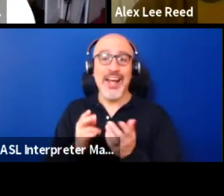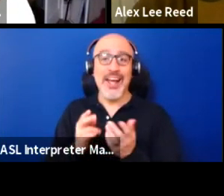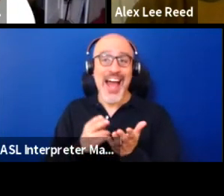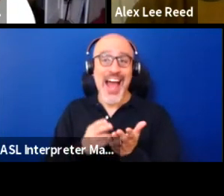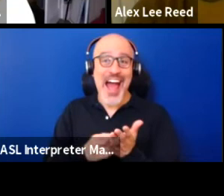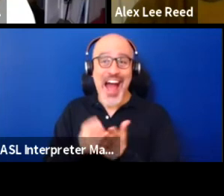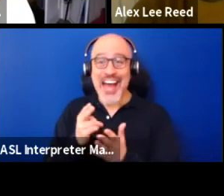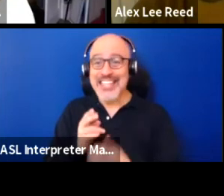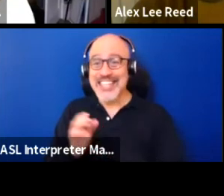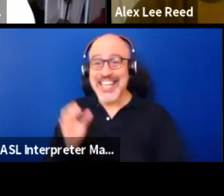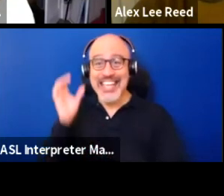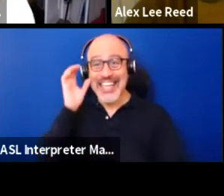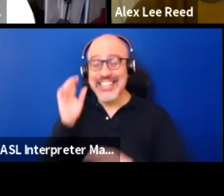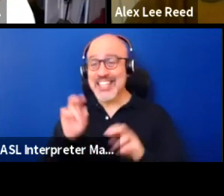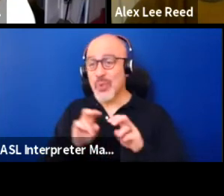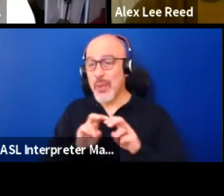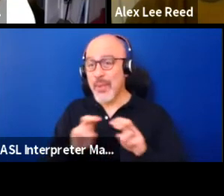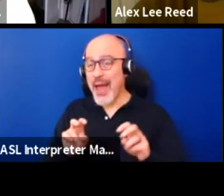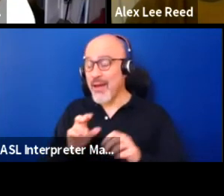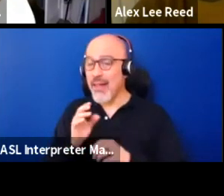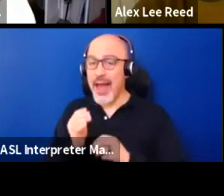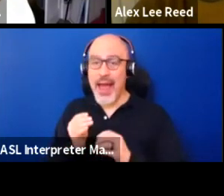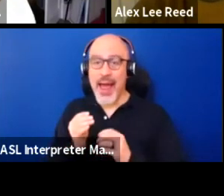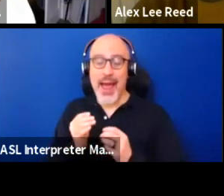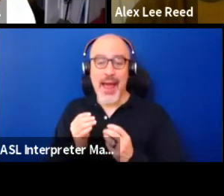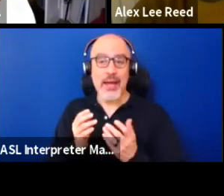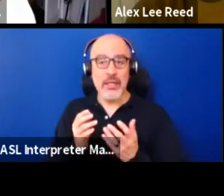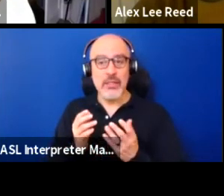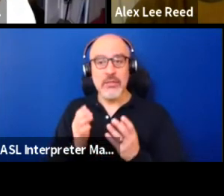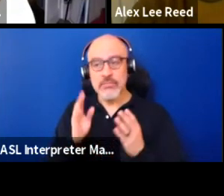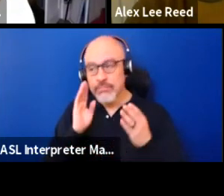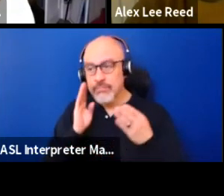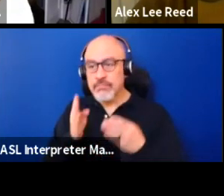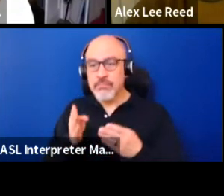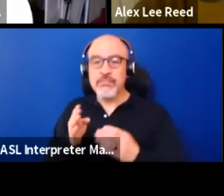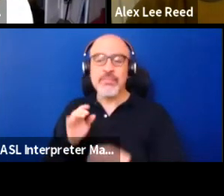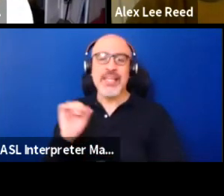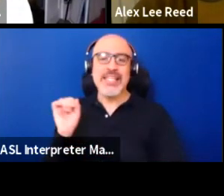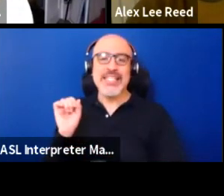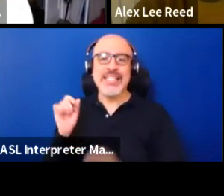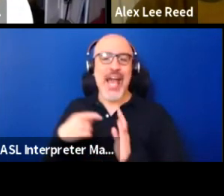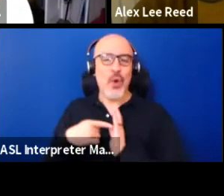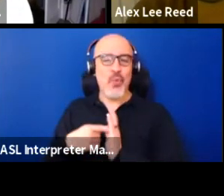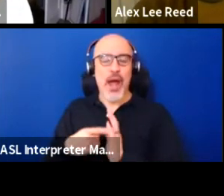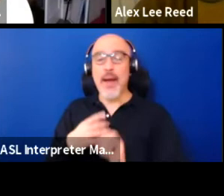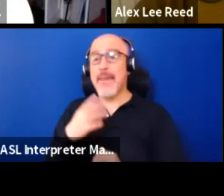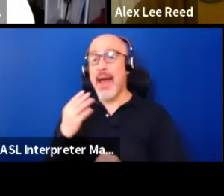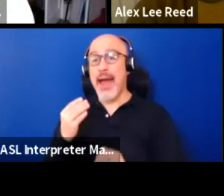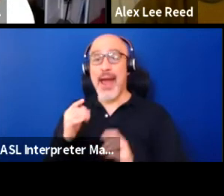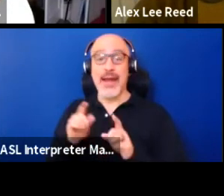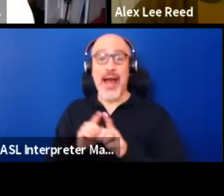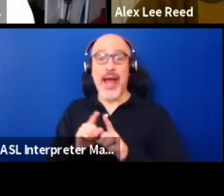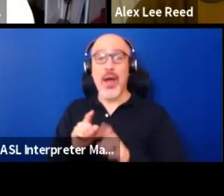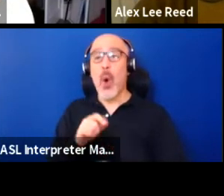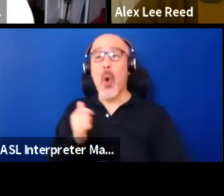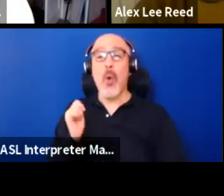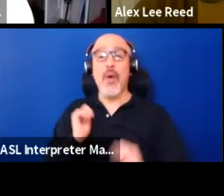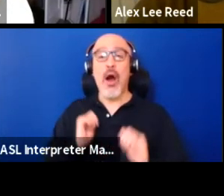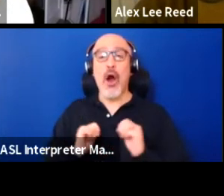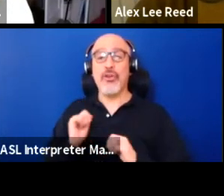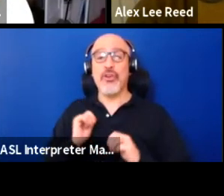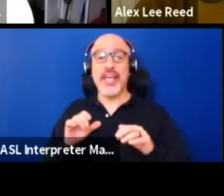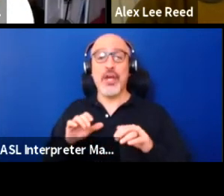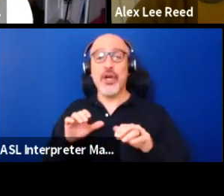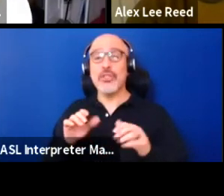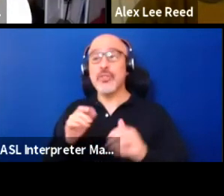this panel and bringing this back to Seattle Rep, as well as I hope other theaters who are watching across the nation